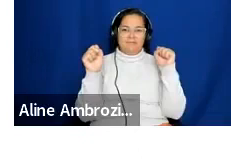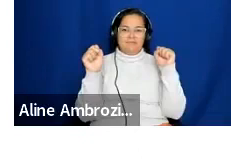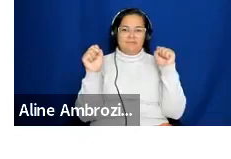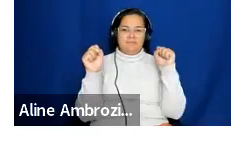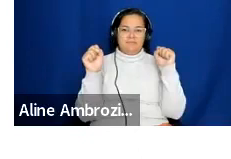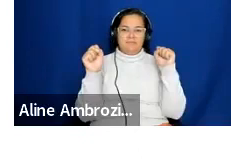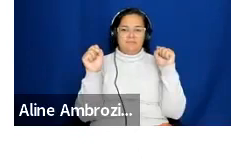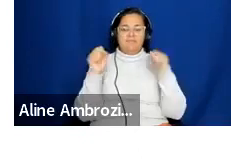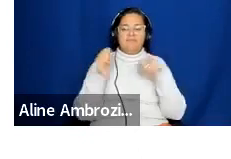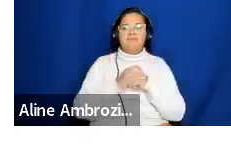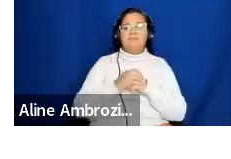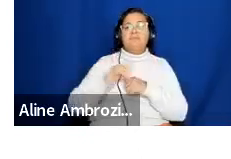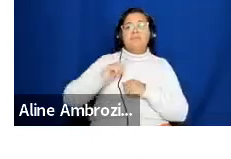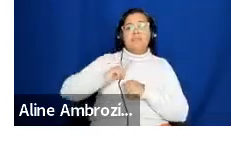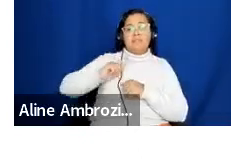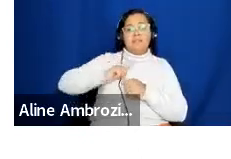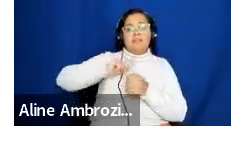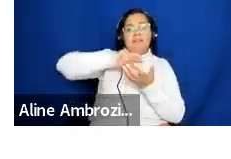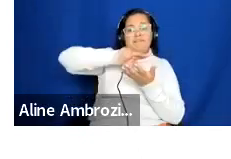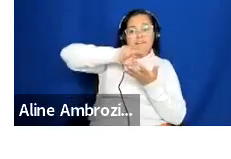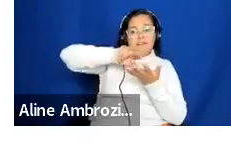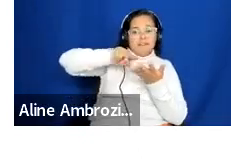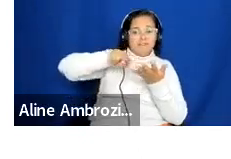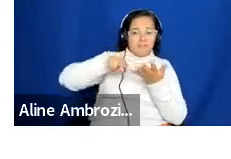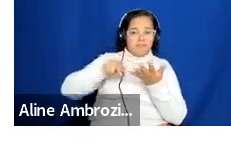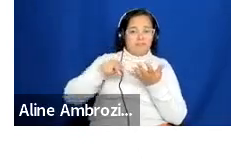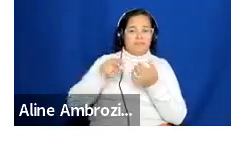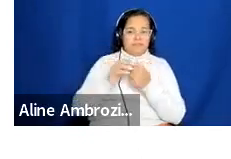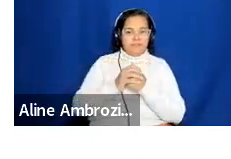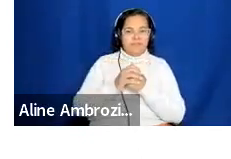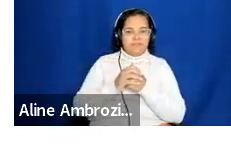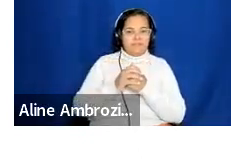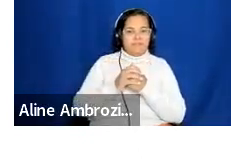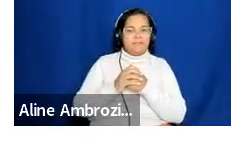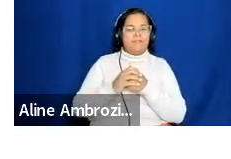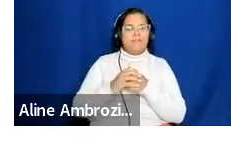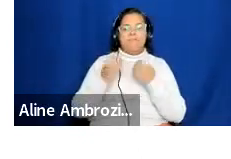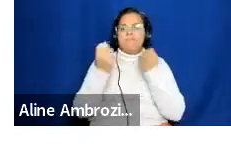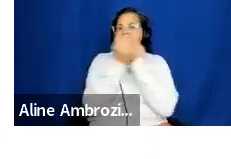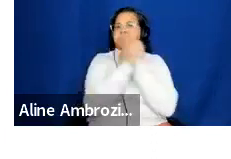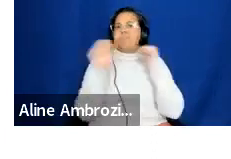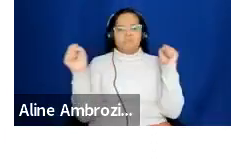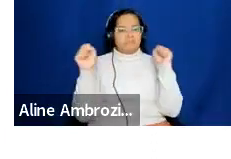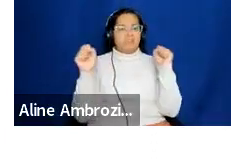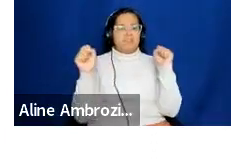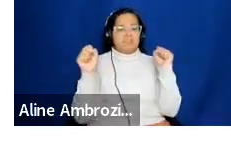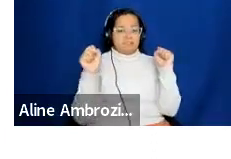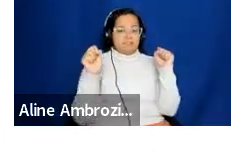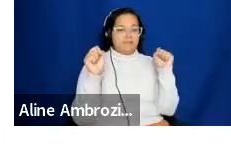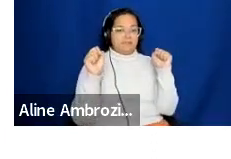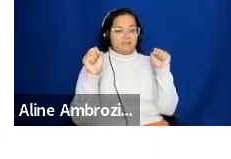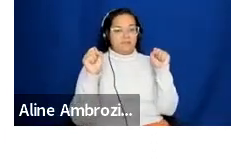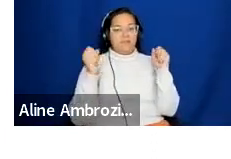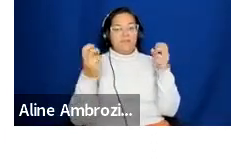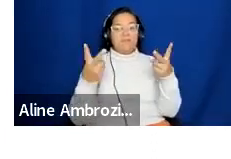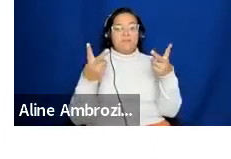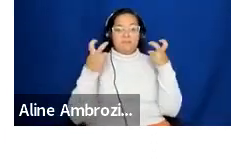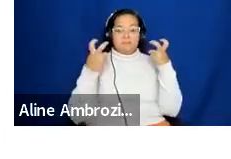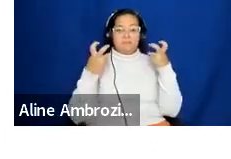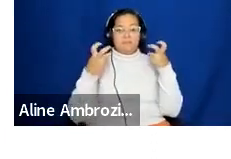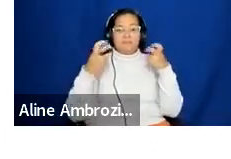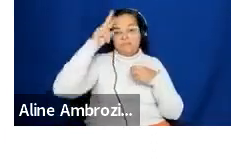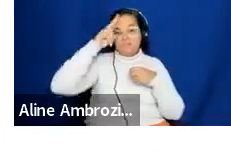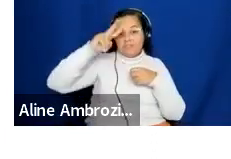And certainly impossible to look abstractly at human history and see, when we see communities who have very ancient